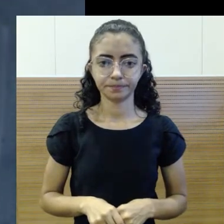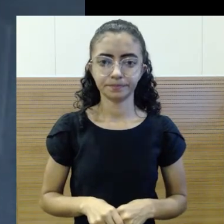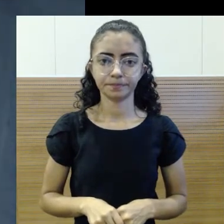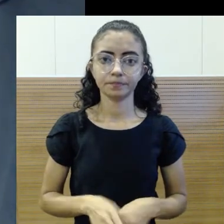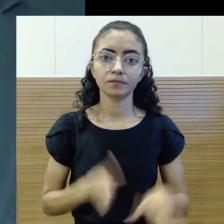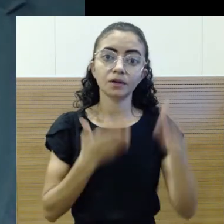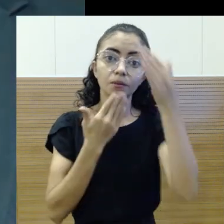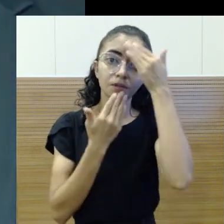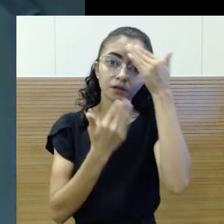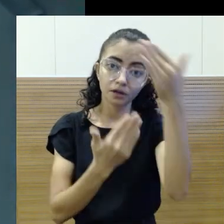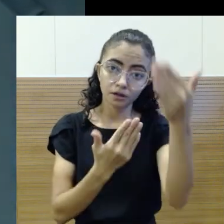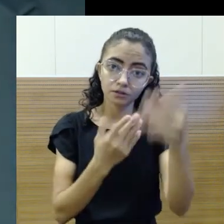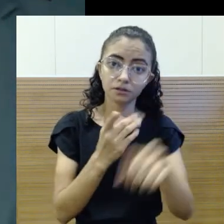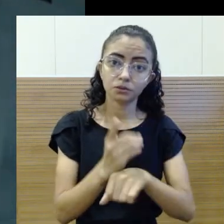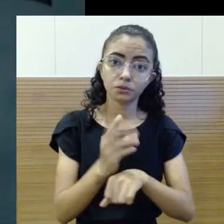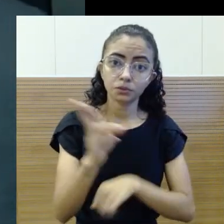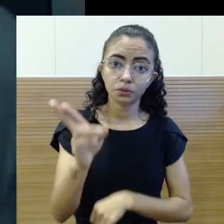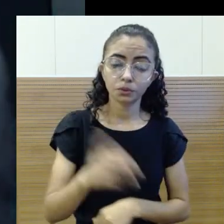for that.